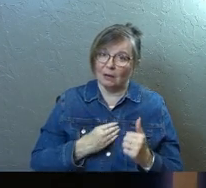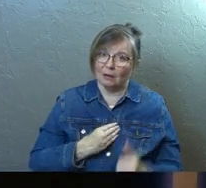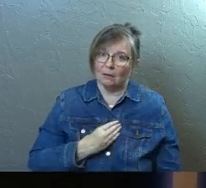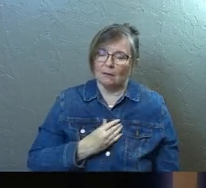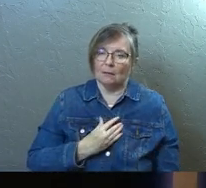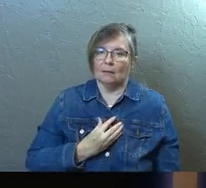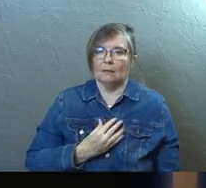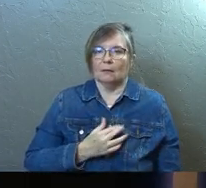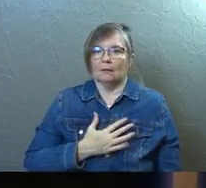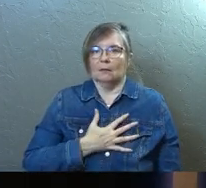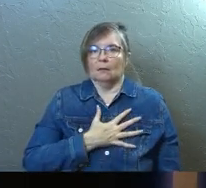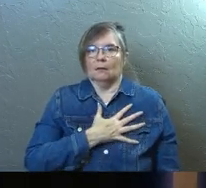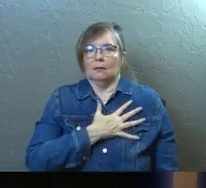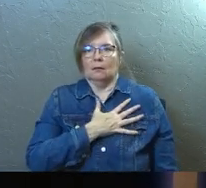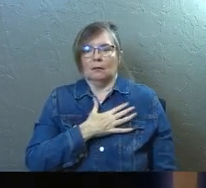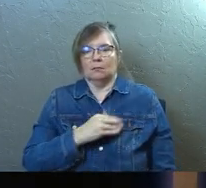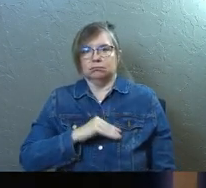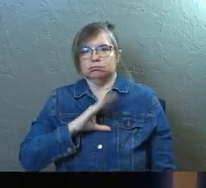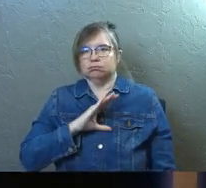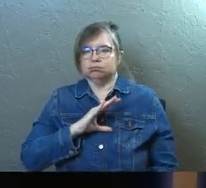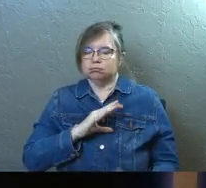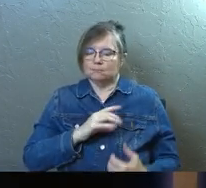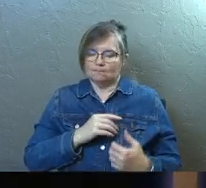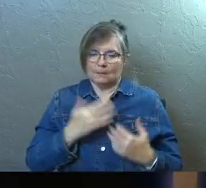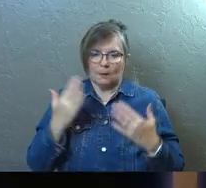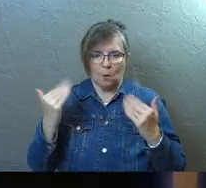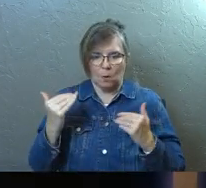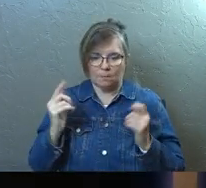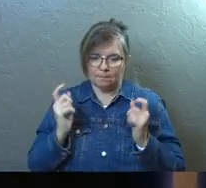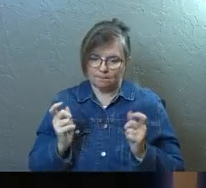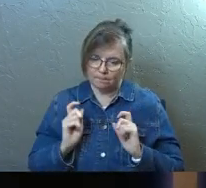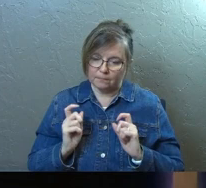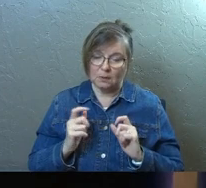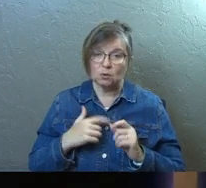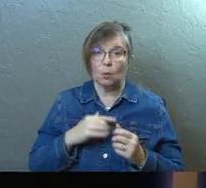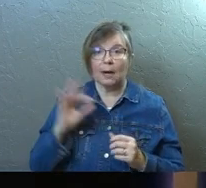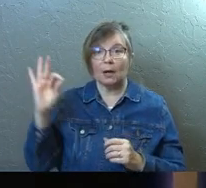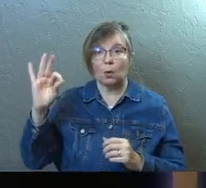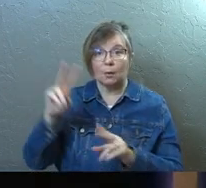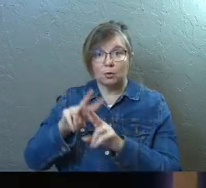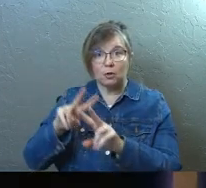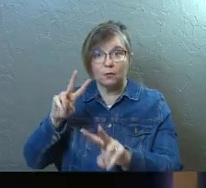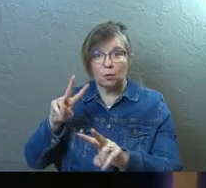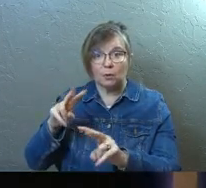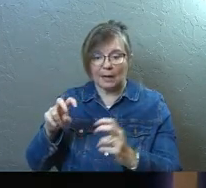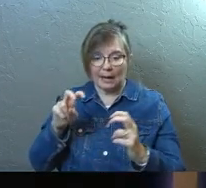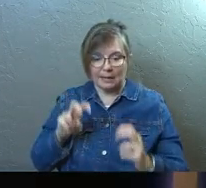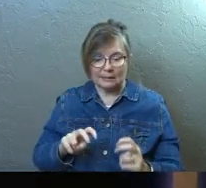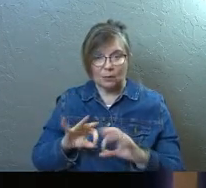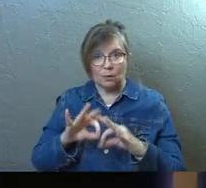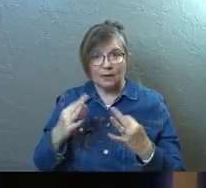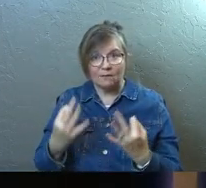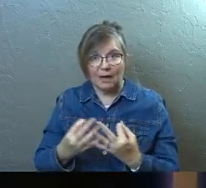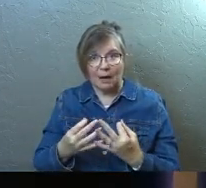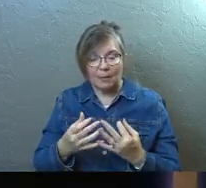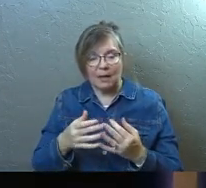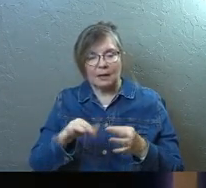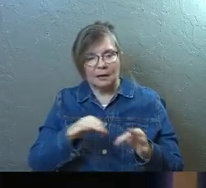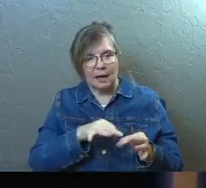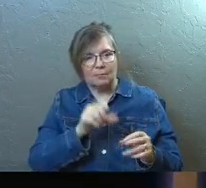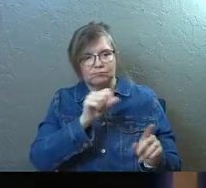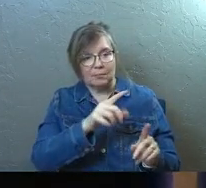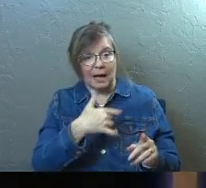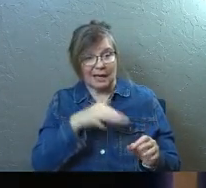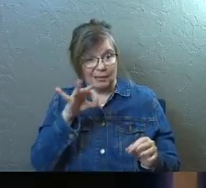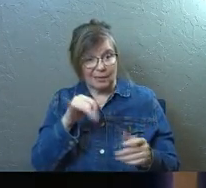it? When I go to preach a funeral and I sit down with a family and a lot of times I'll suggest, you know, it's like